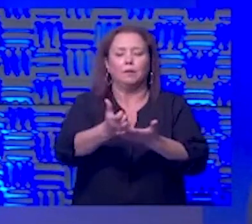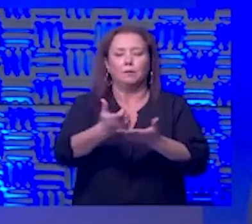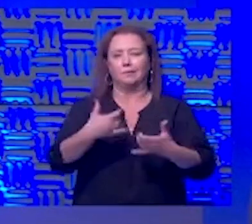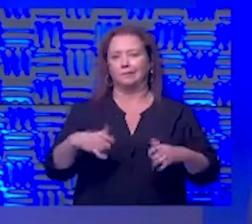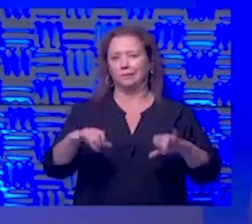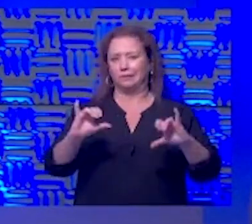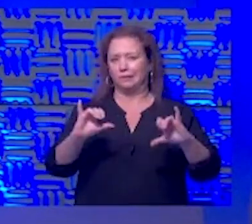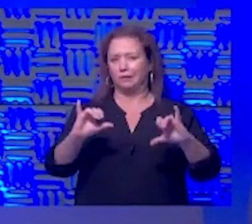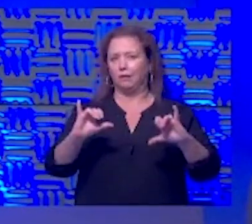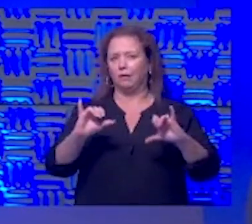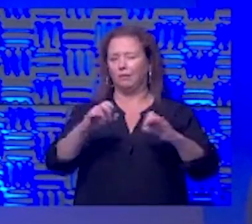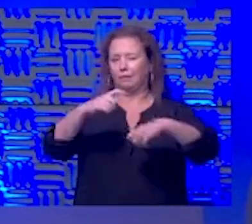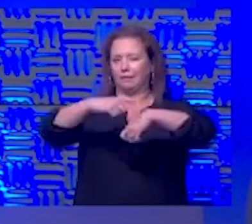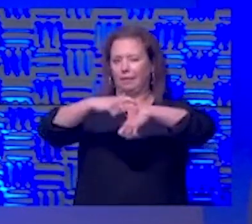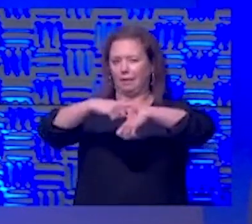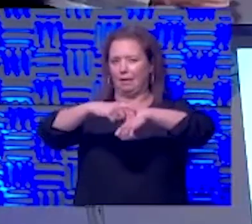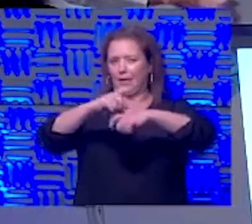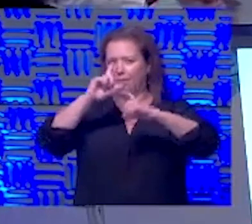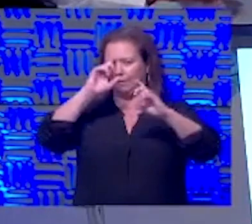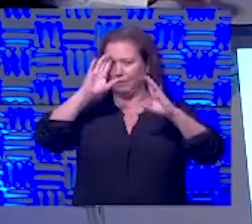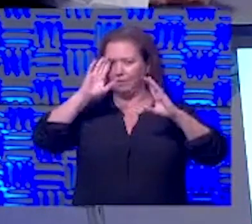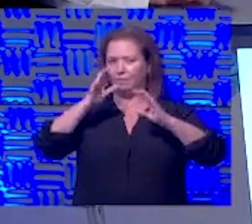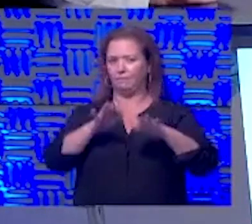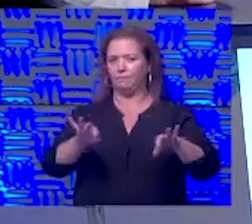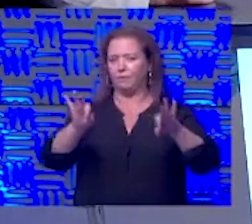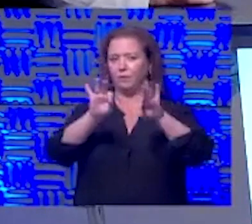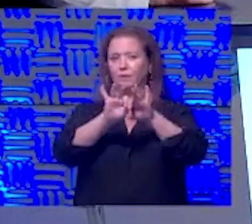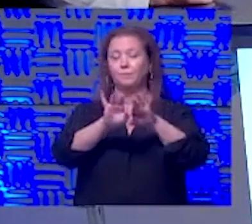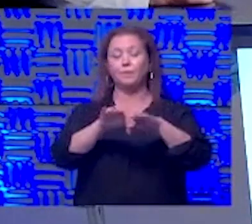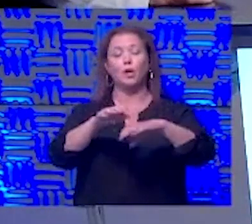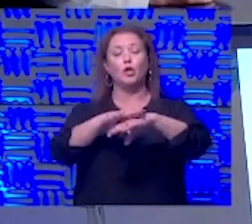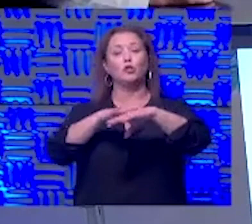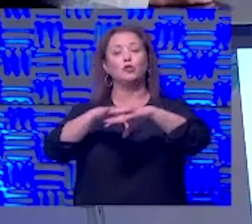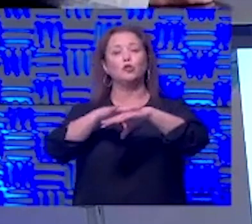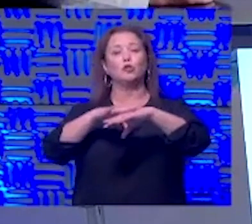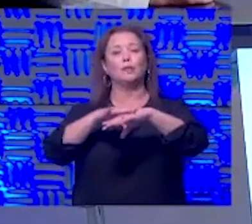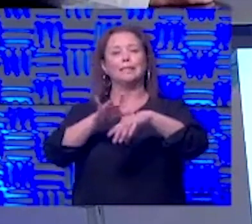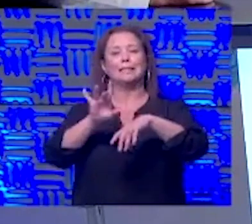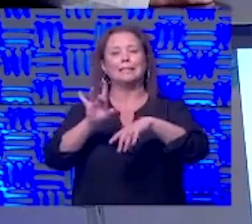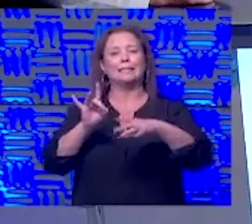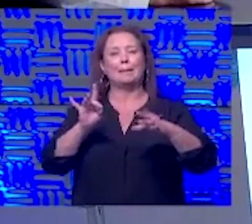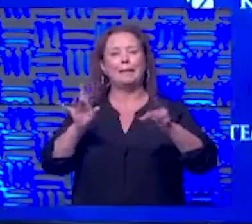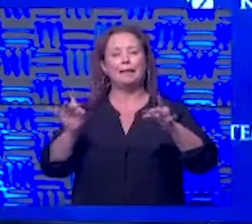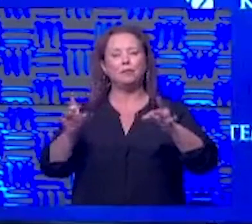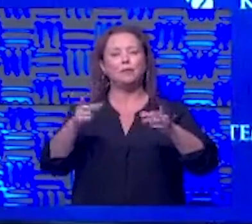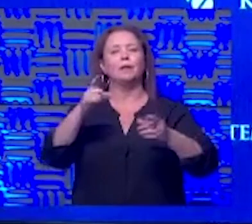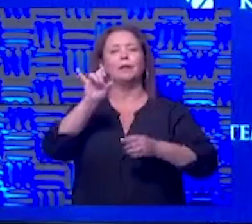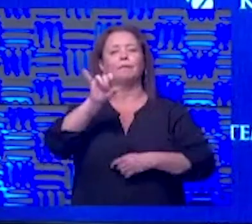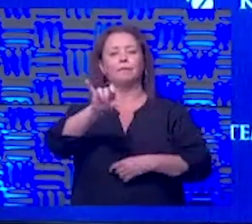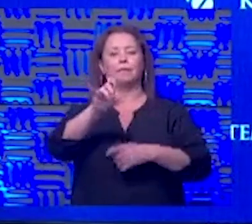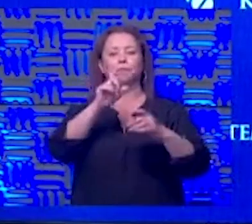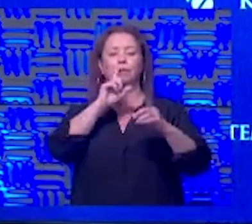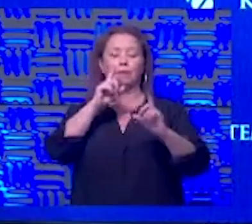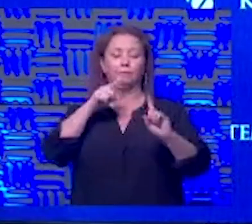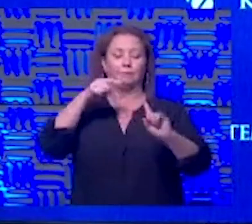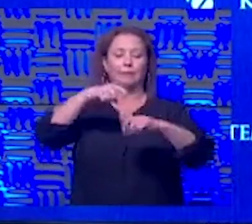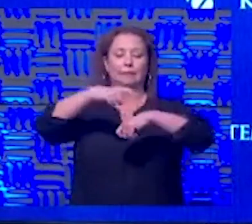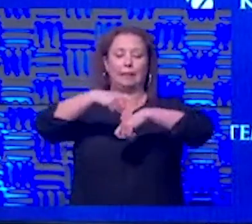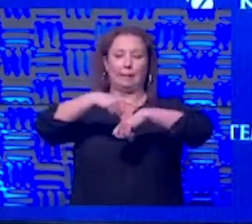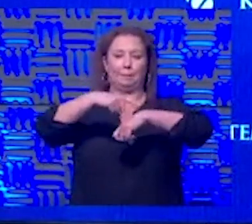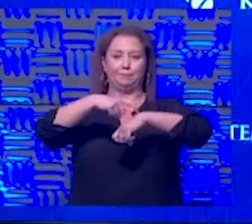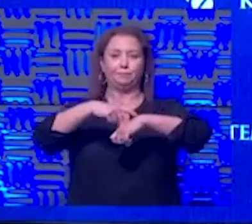going to be more a consequence It's time. of the time. That's what we know and the about UV surface radiation. contamination is that time is the big variable. And unfortunately, it's not as long as we originally